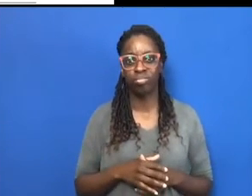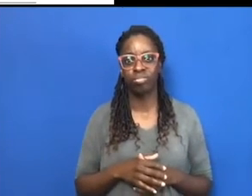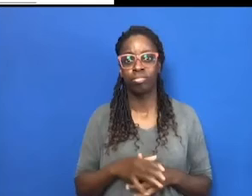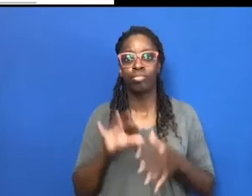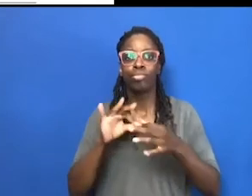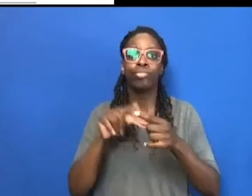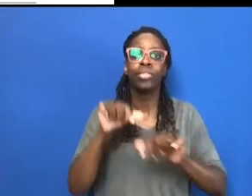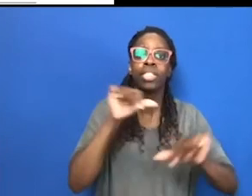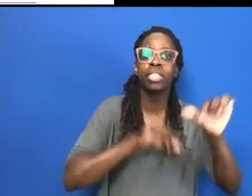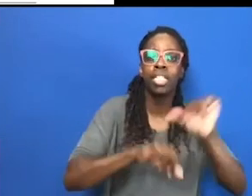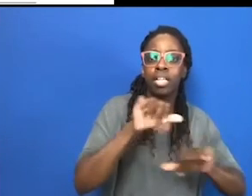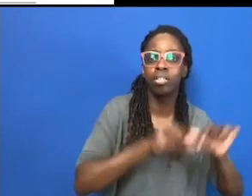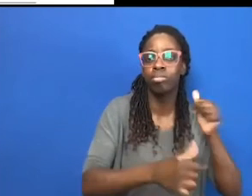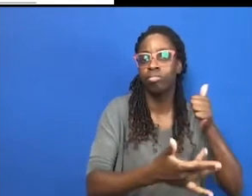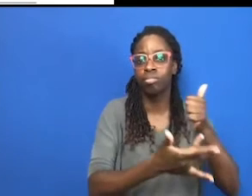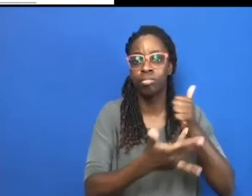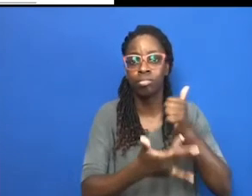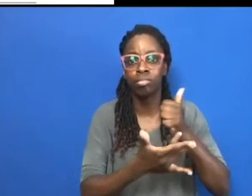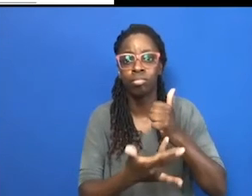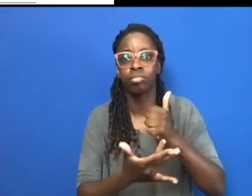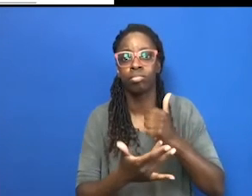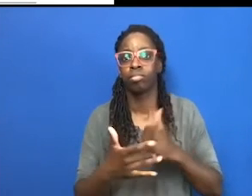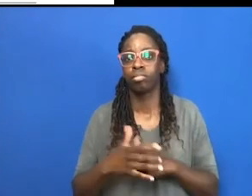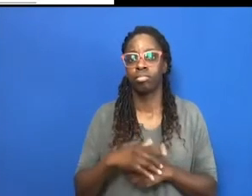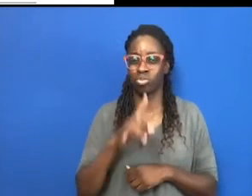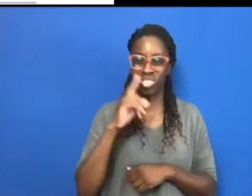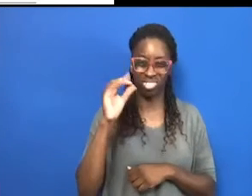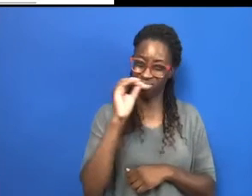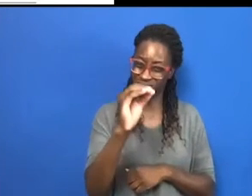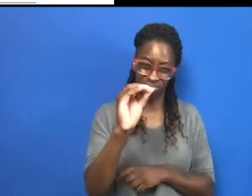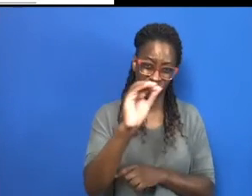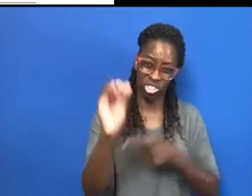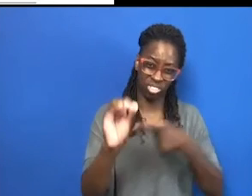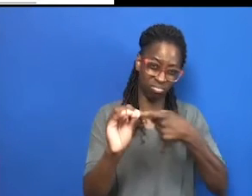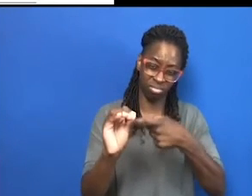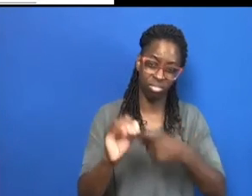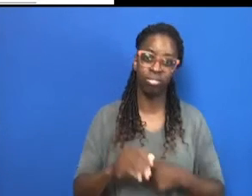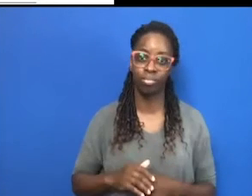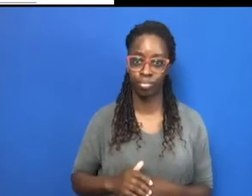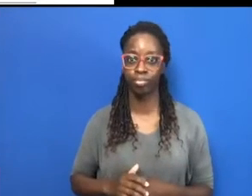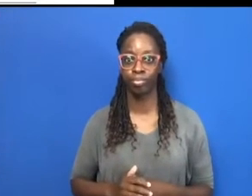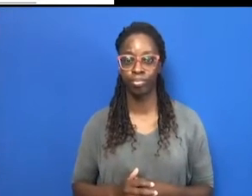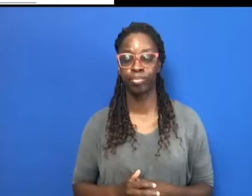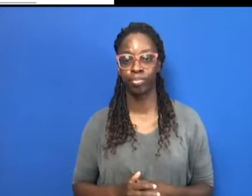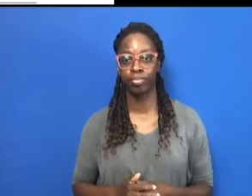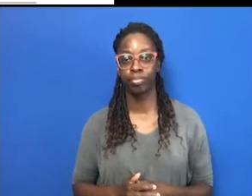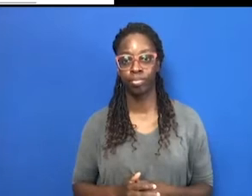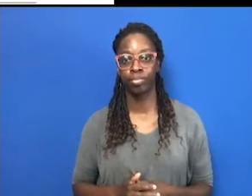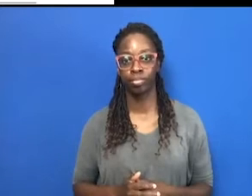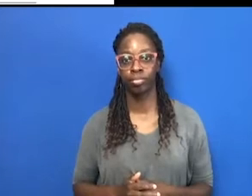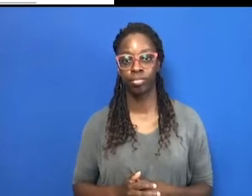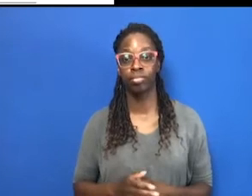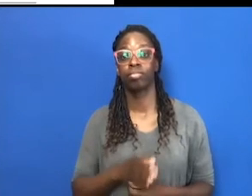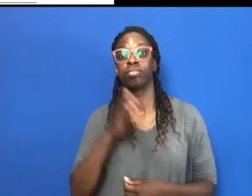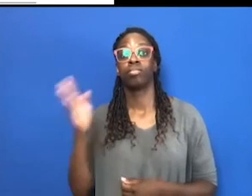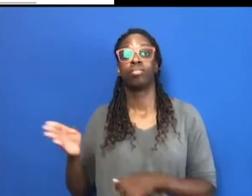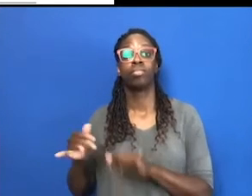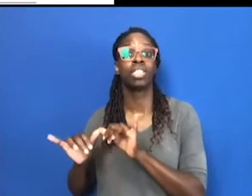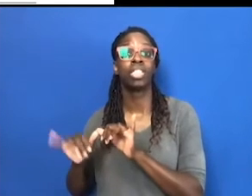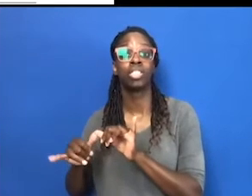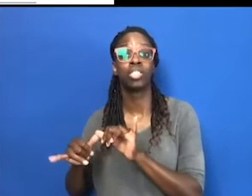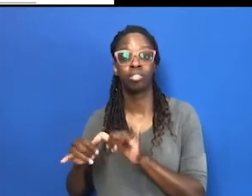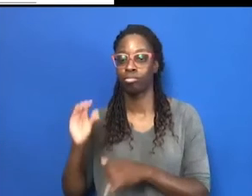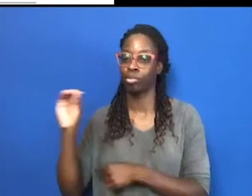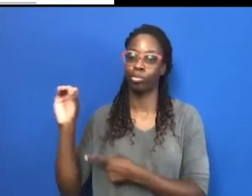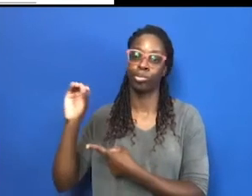was 0% of the 80-some thousand indicators, and then engineering was also 0%.